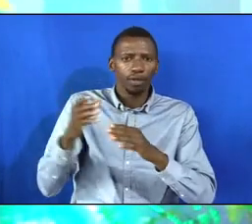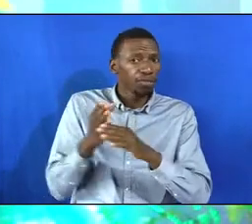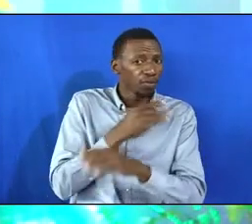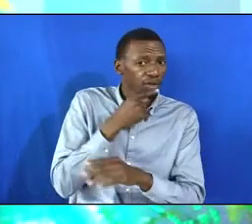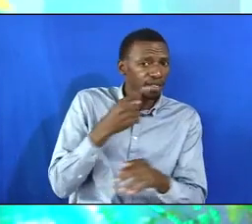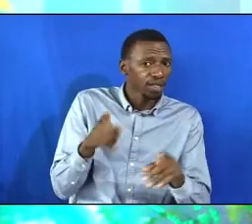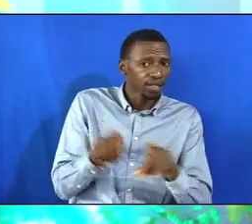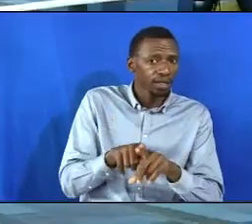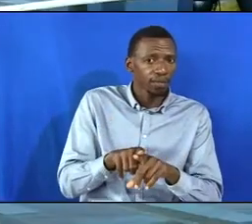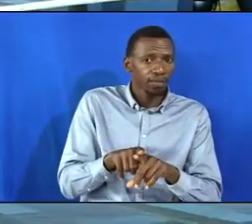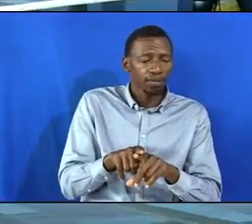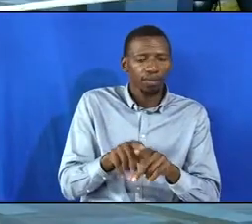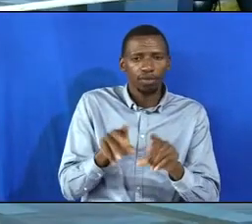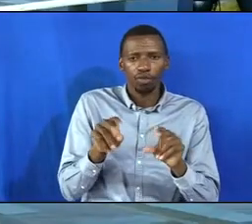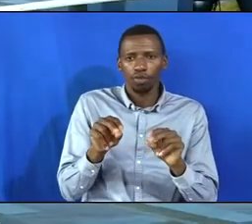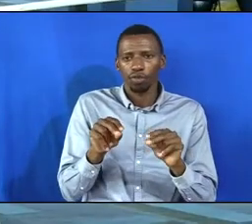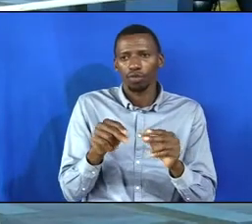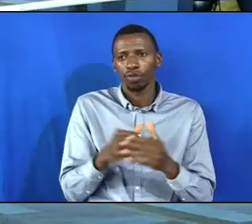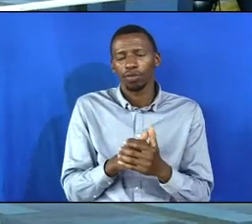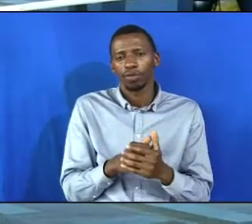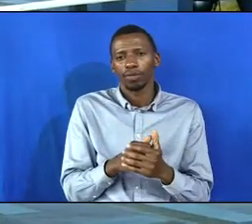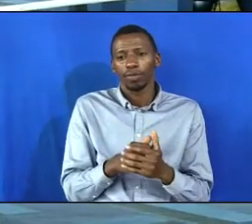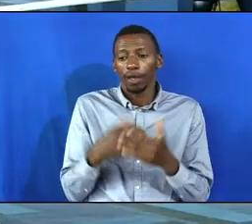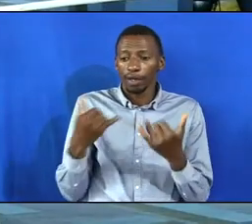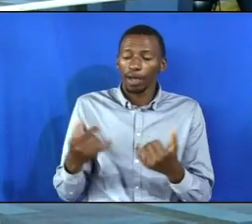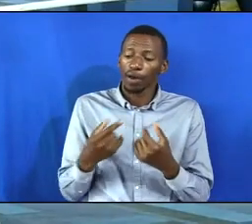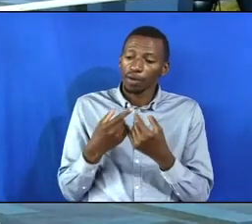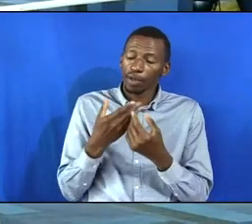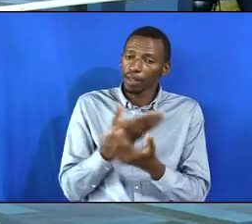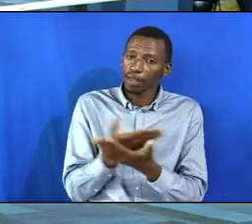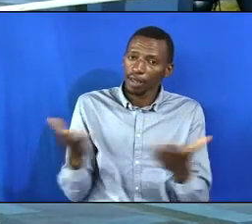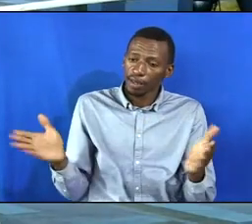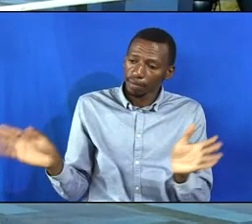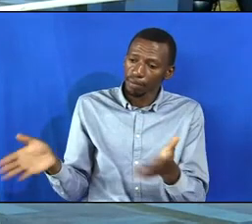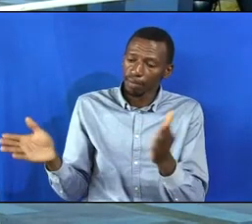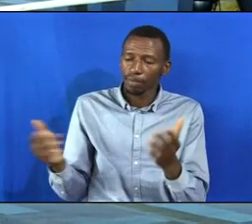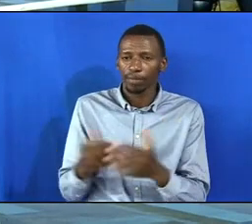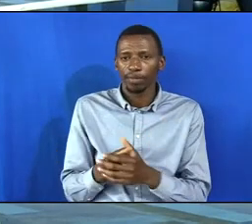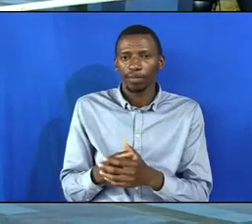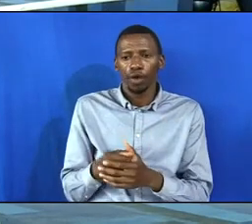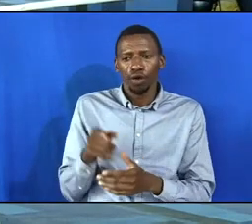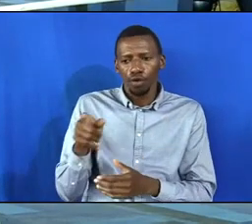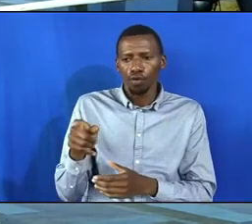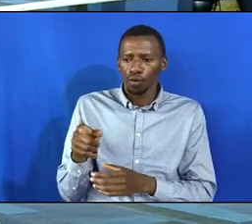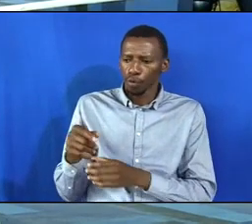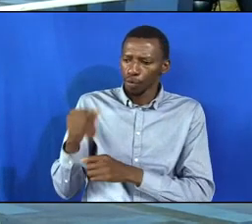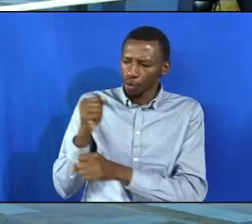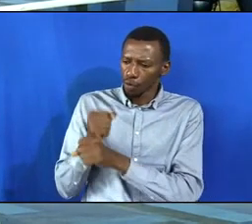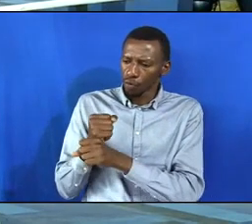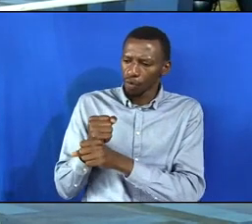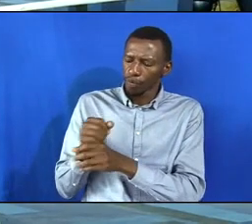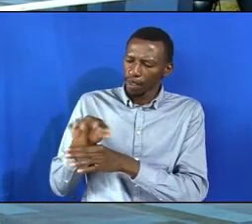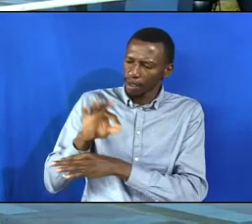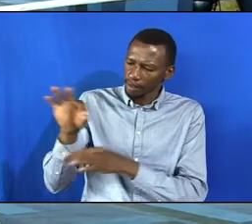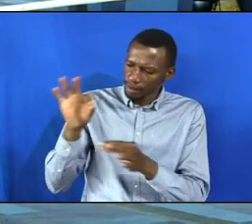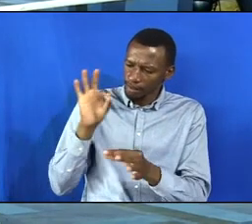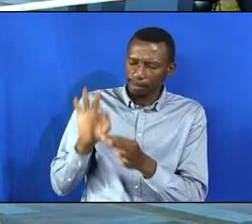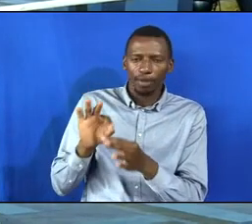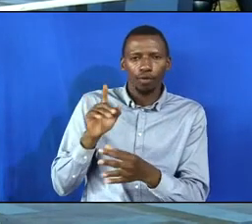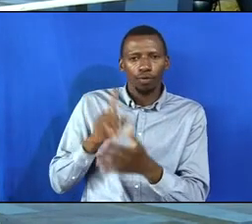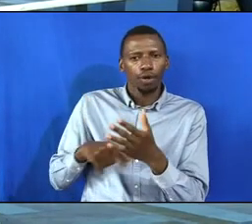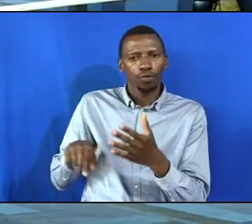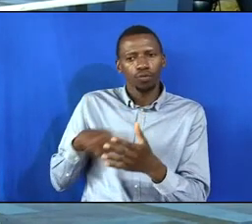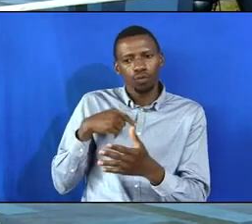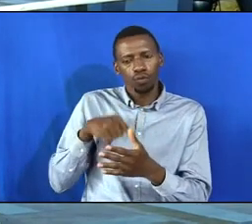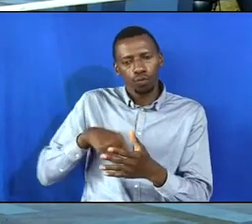her? You know, they are telling her, you are doing exactly what we have told you. We have